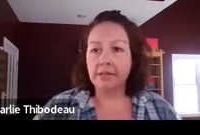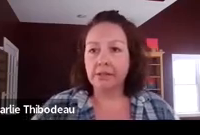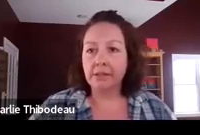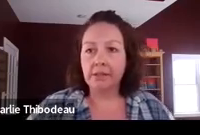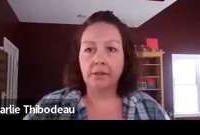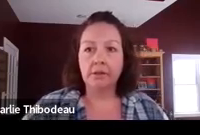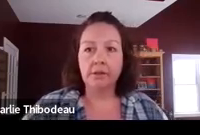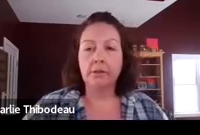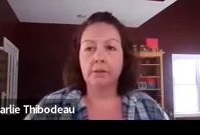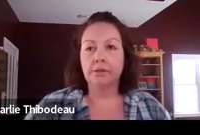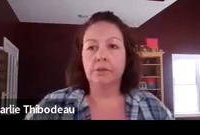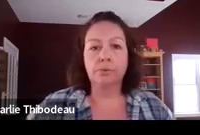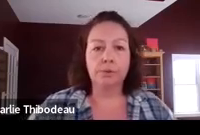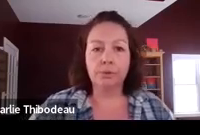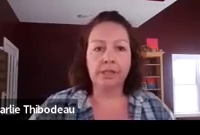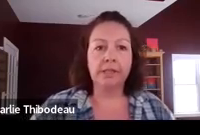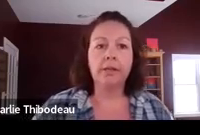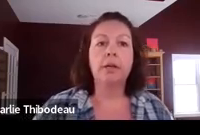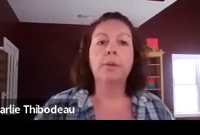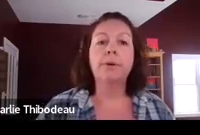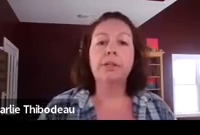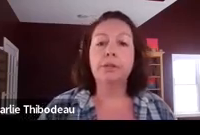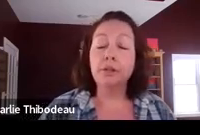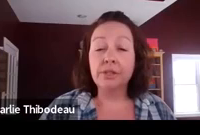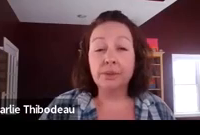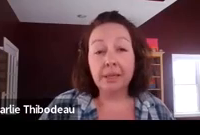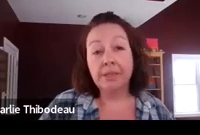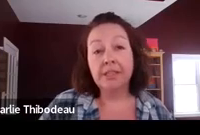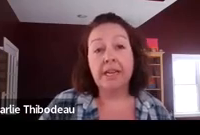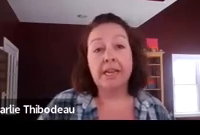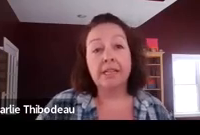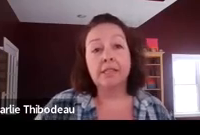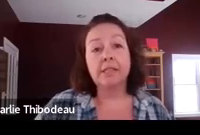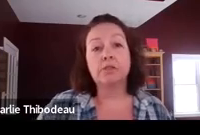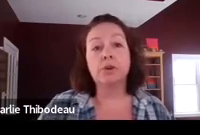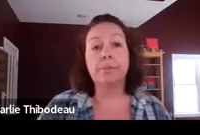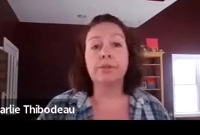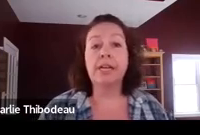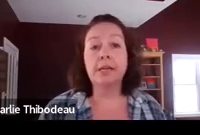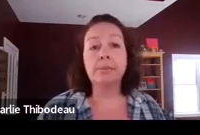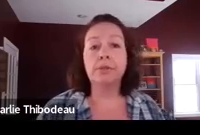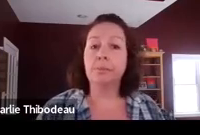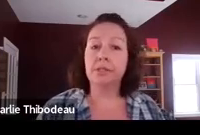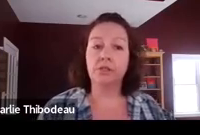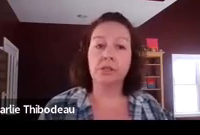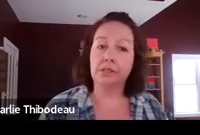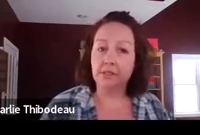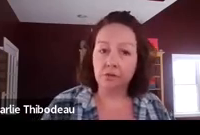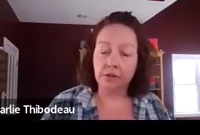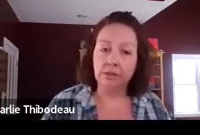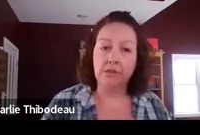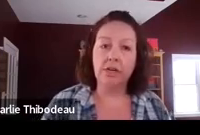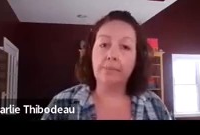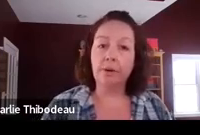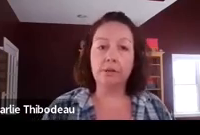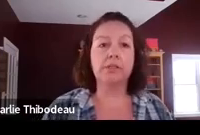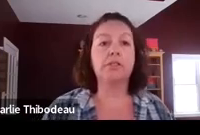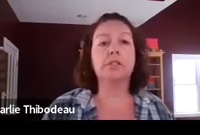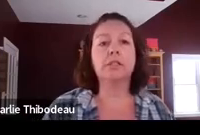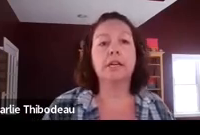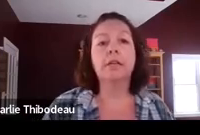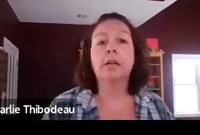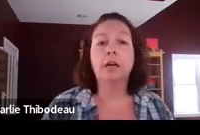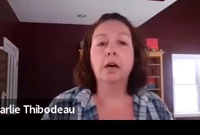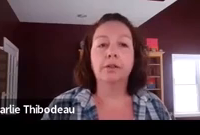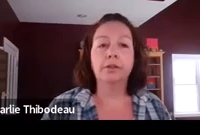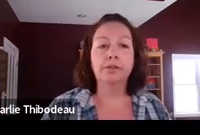displayed correctly on the Zoom screen, but you can also take a minute and drop your name and your position and district in the chat box